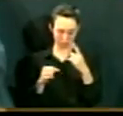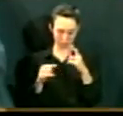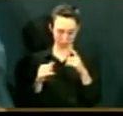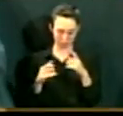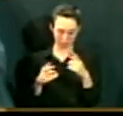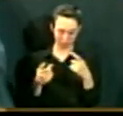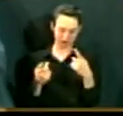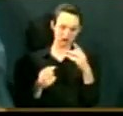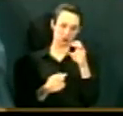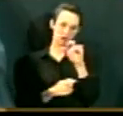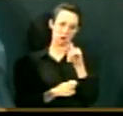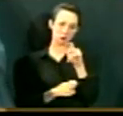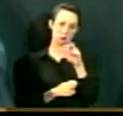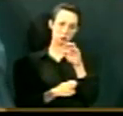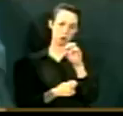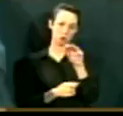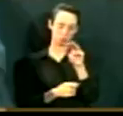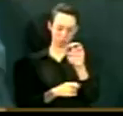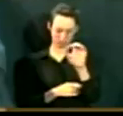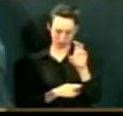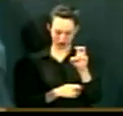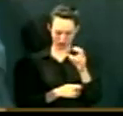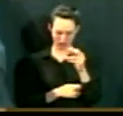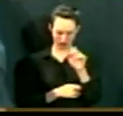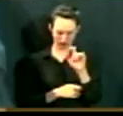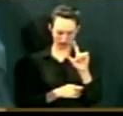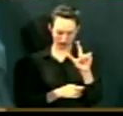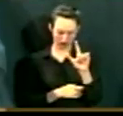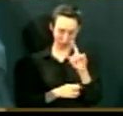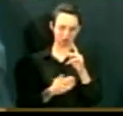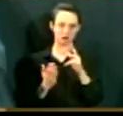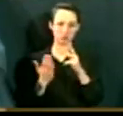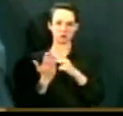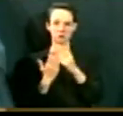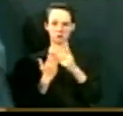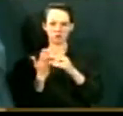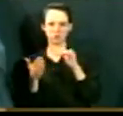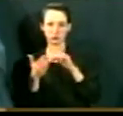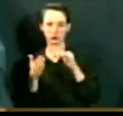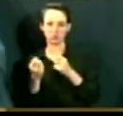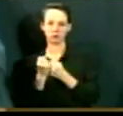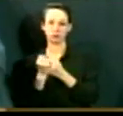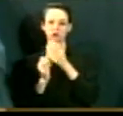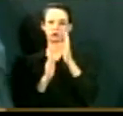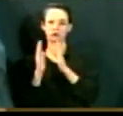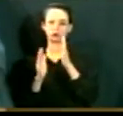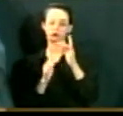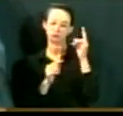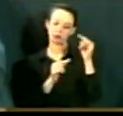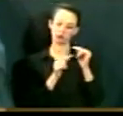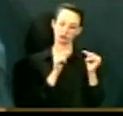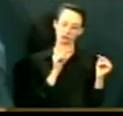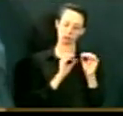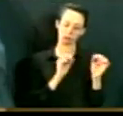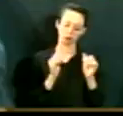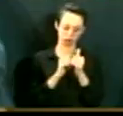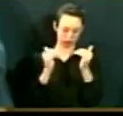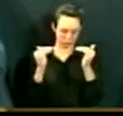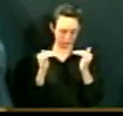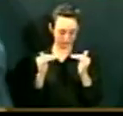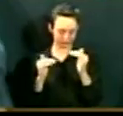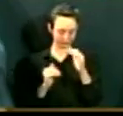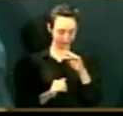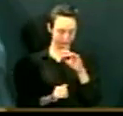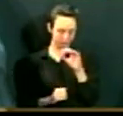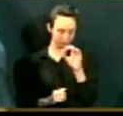discussion? All in favor say aye. Aye. All opposed? Motion carries. 10E, approve receipt